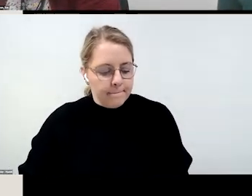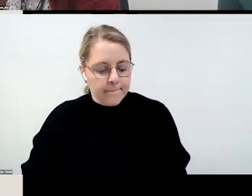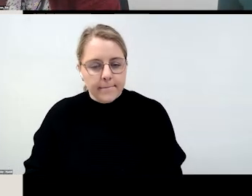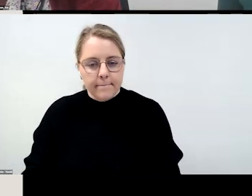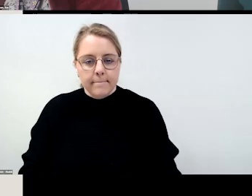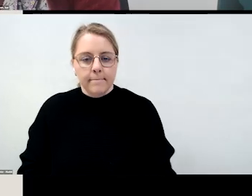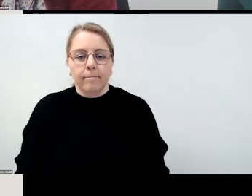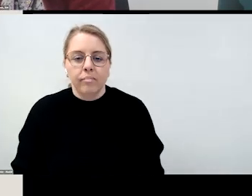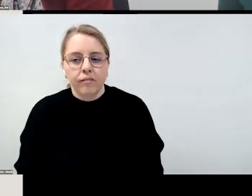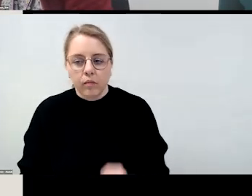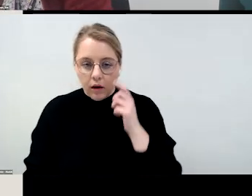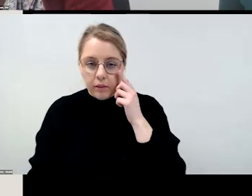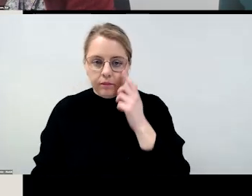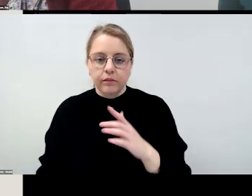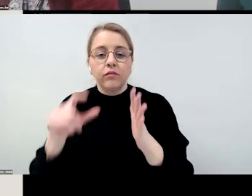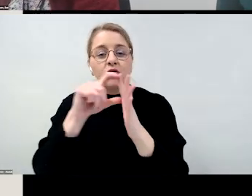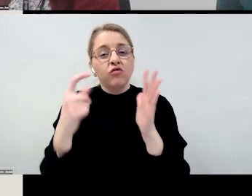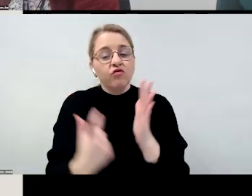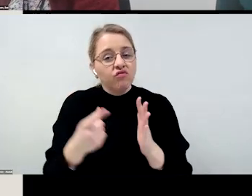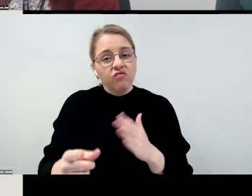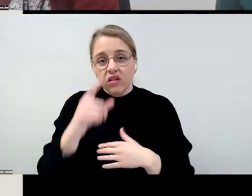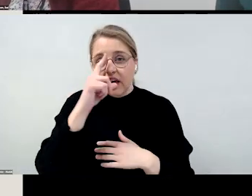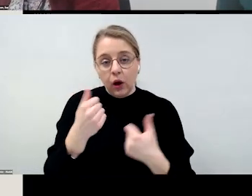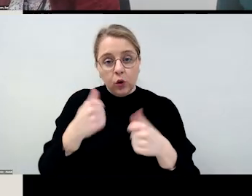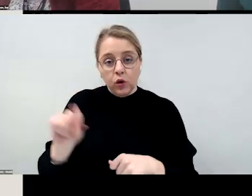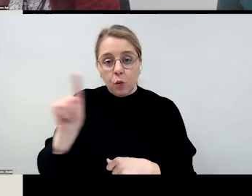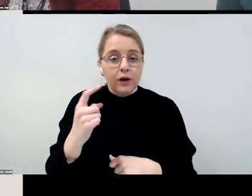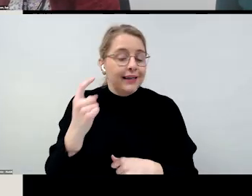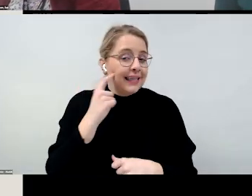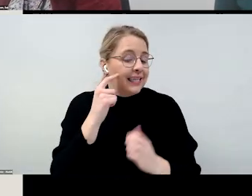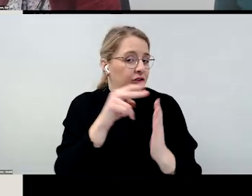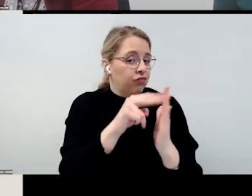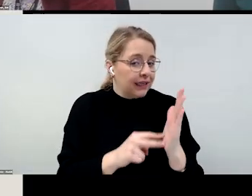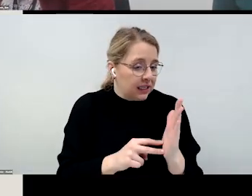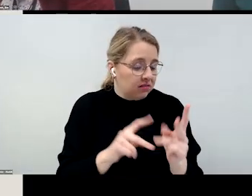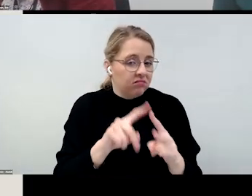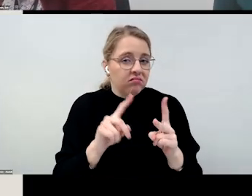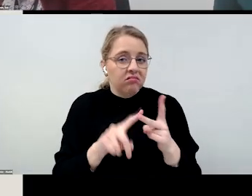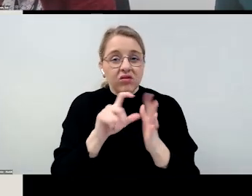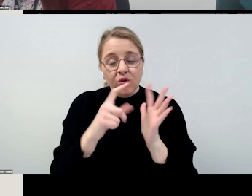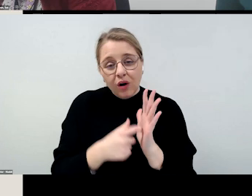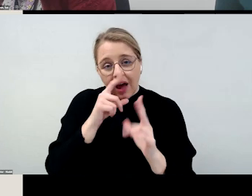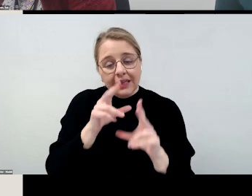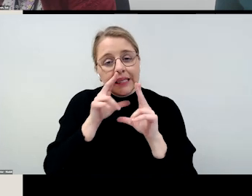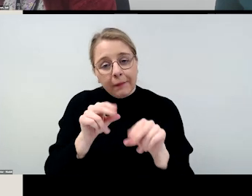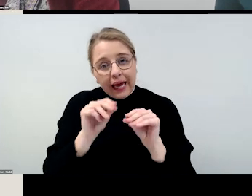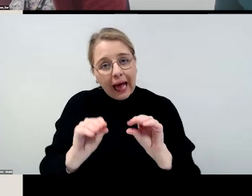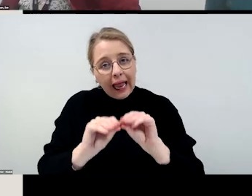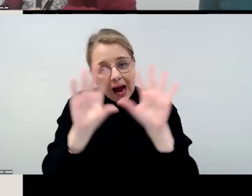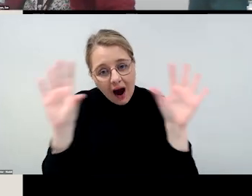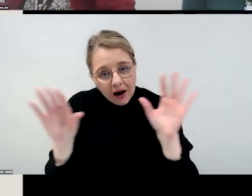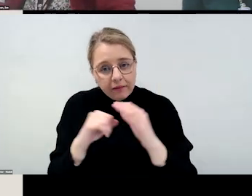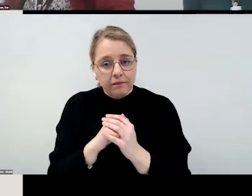Doctors can use easy read, speak clearly, being kind